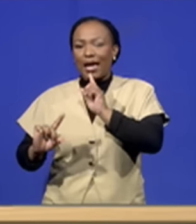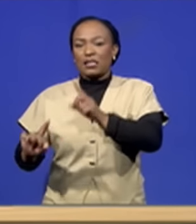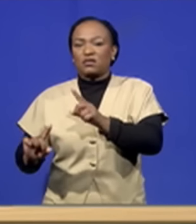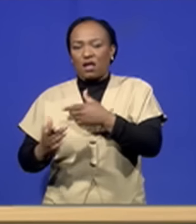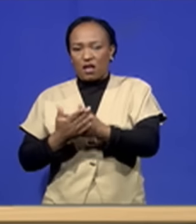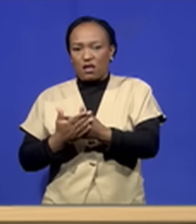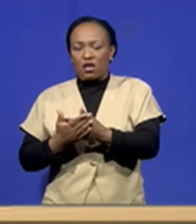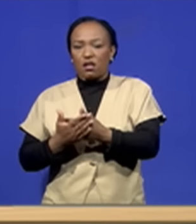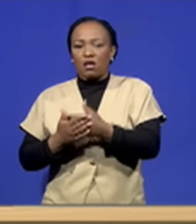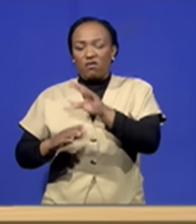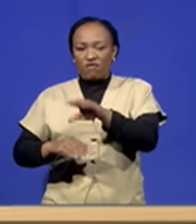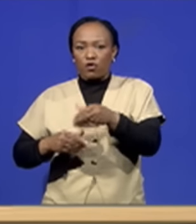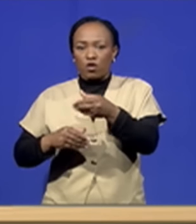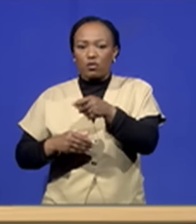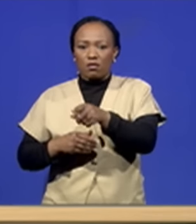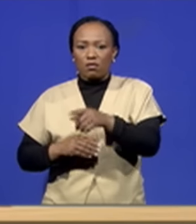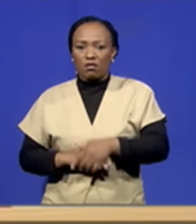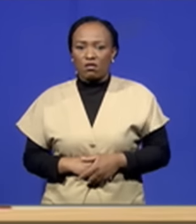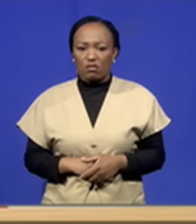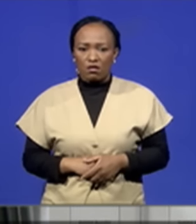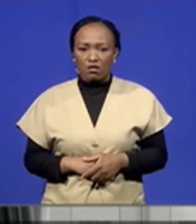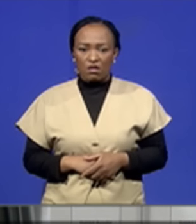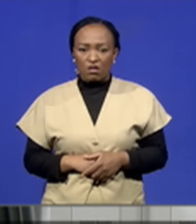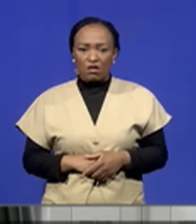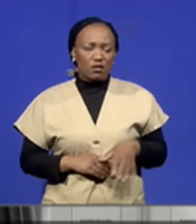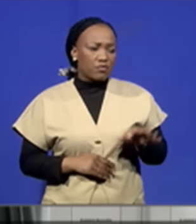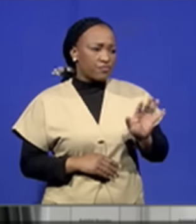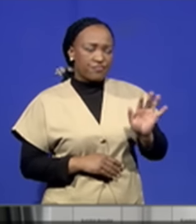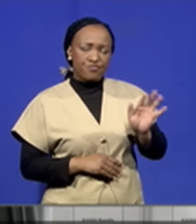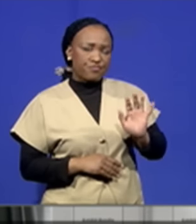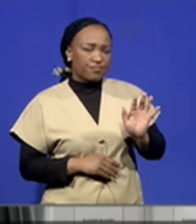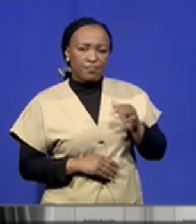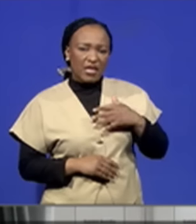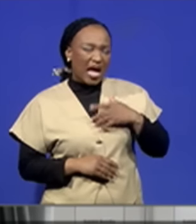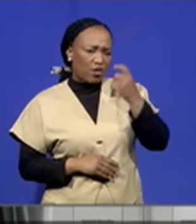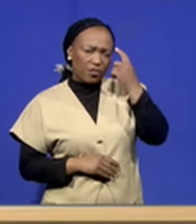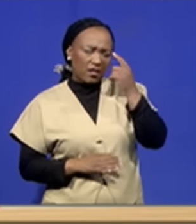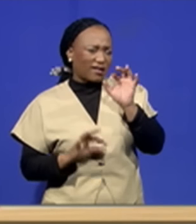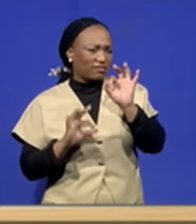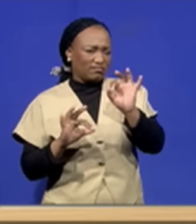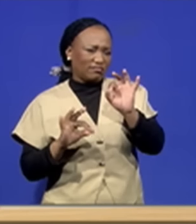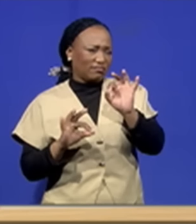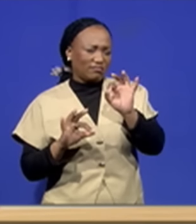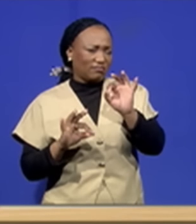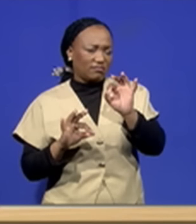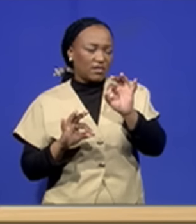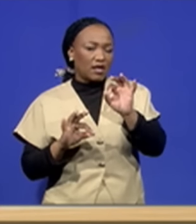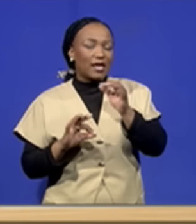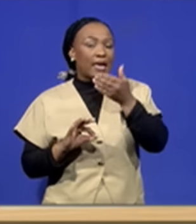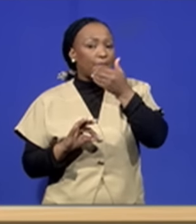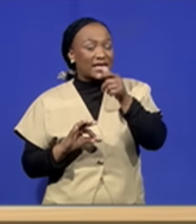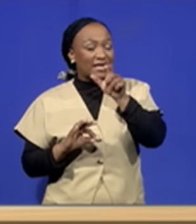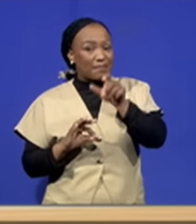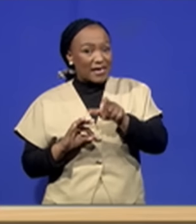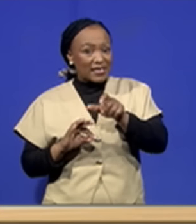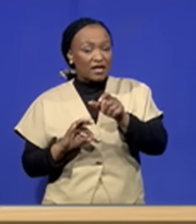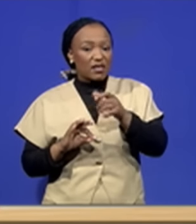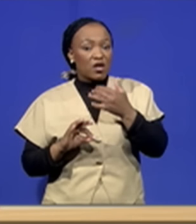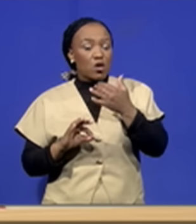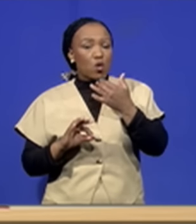these documents. No, I don't think that's right. No, that's not right. The best person to answer is the person